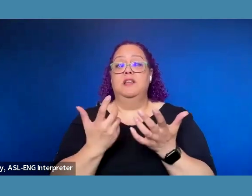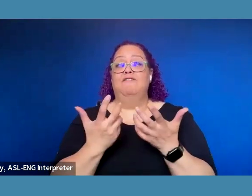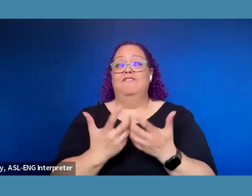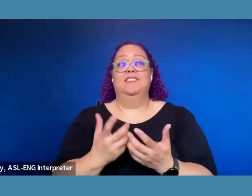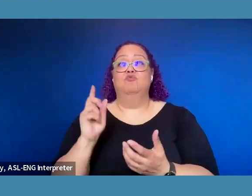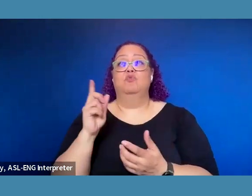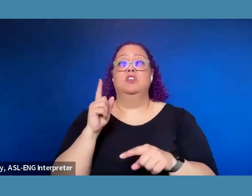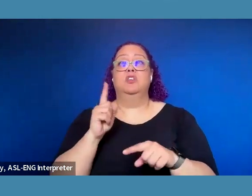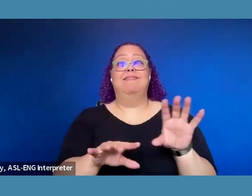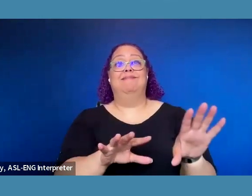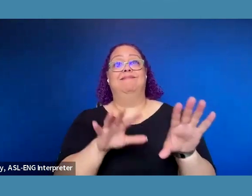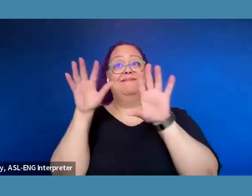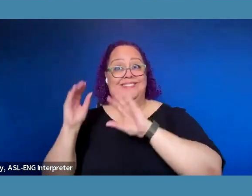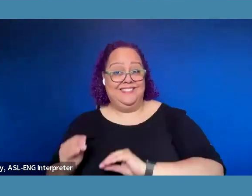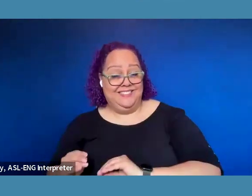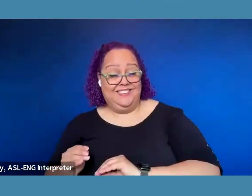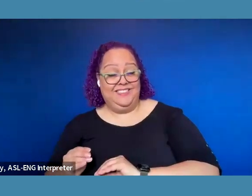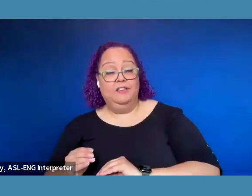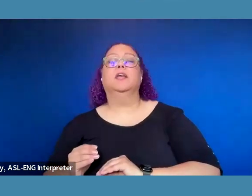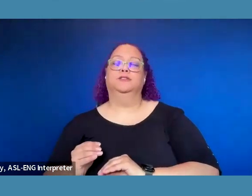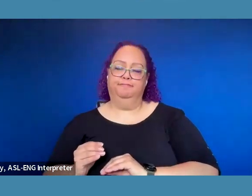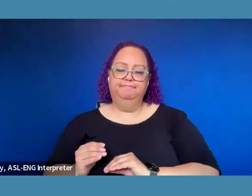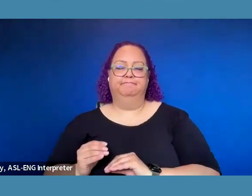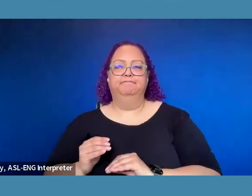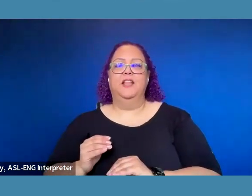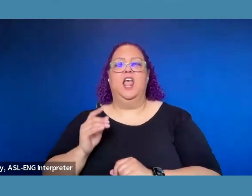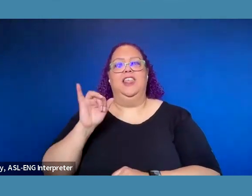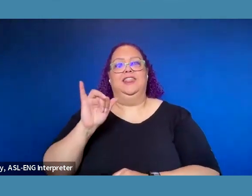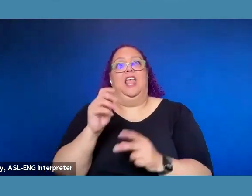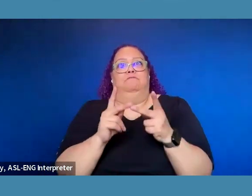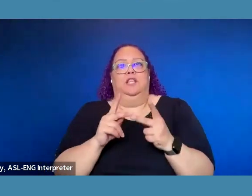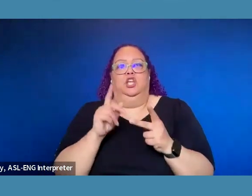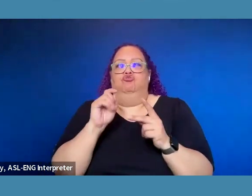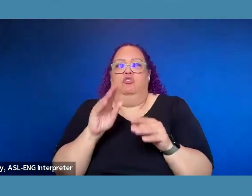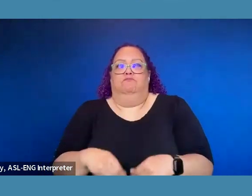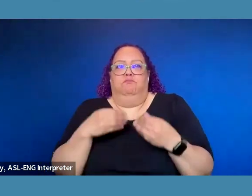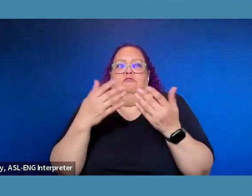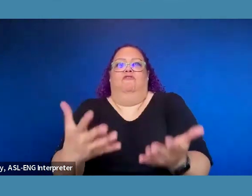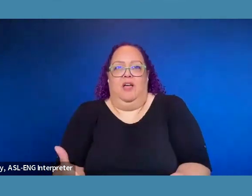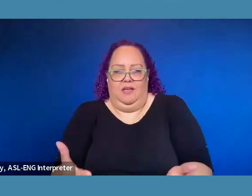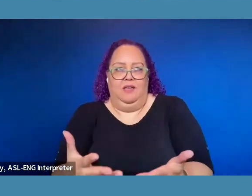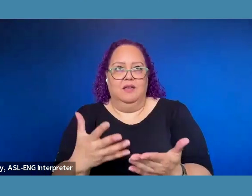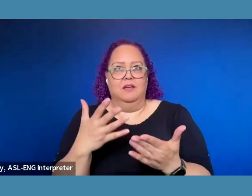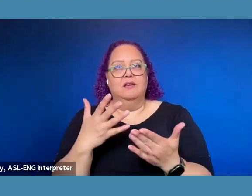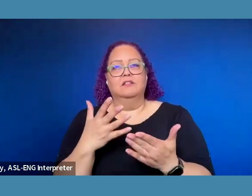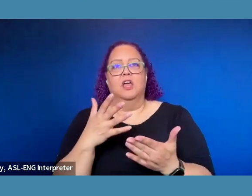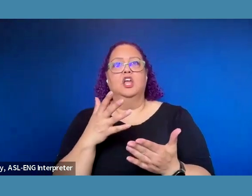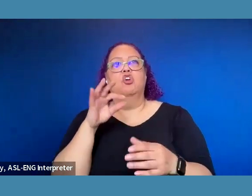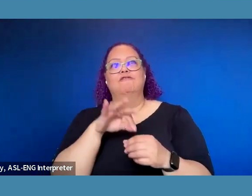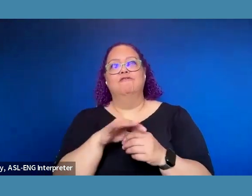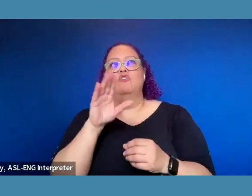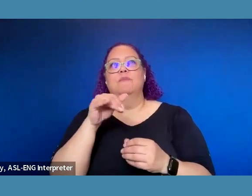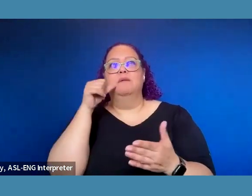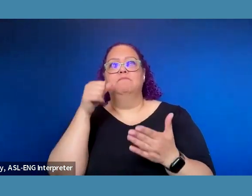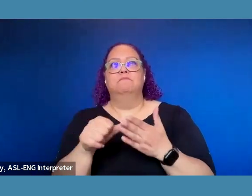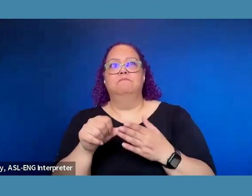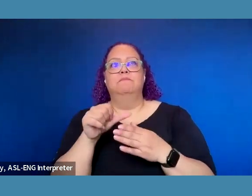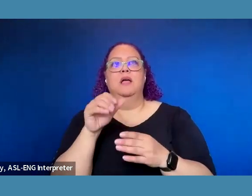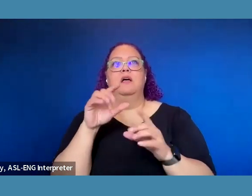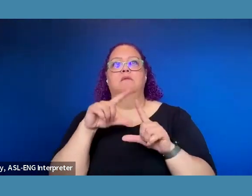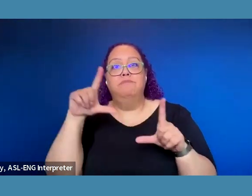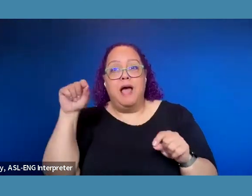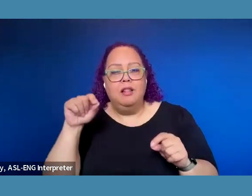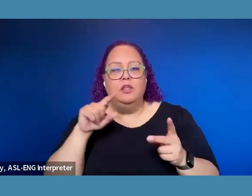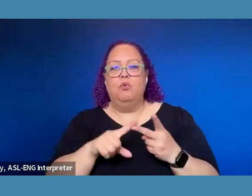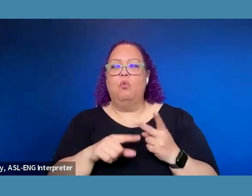I mean they should, yes, that they should be providing you with a vote by mail ballot, or some